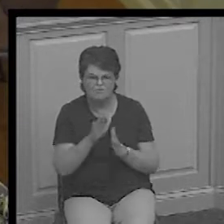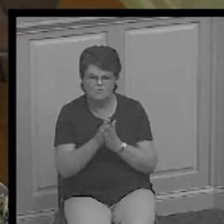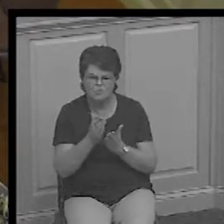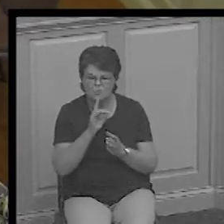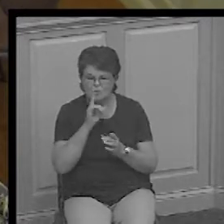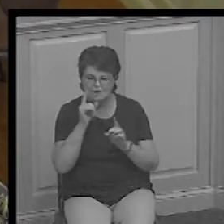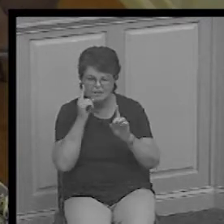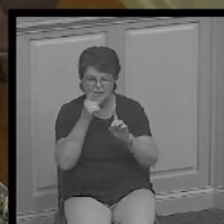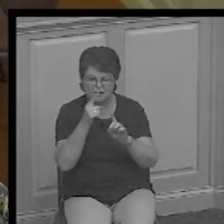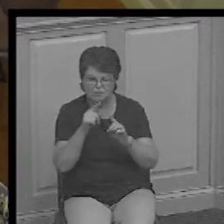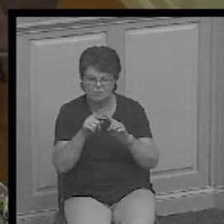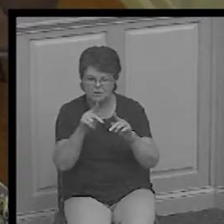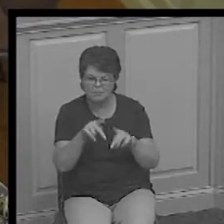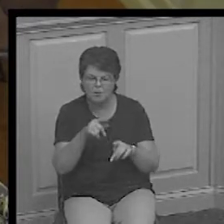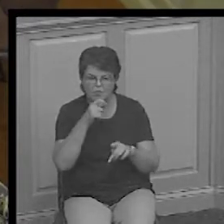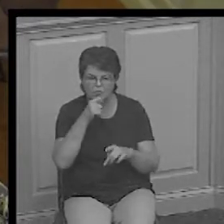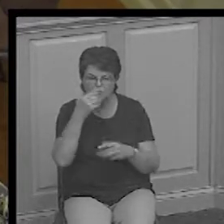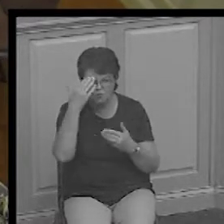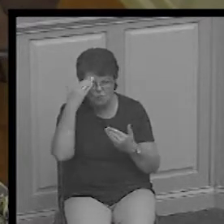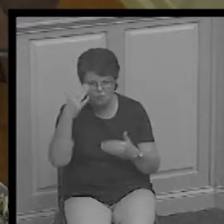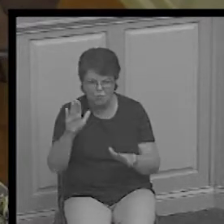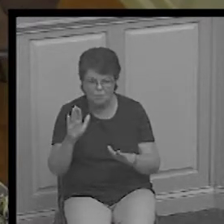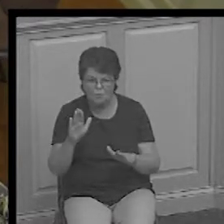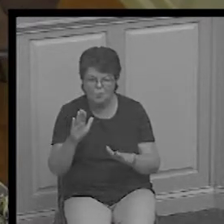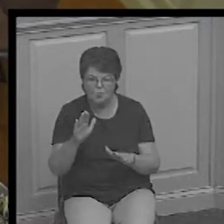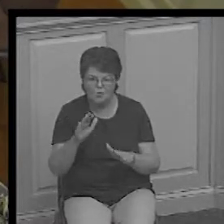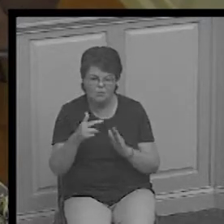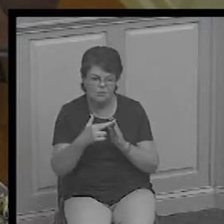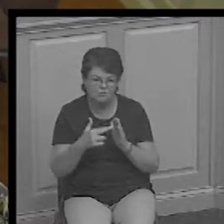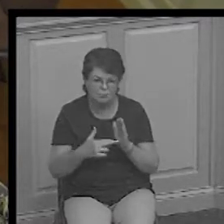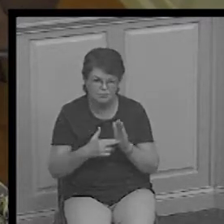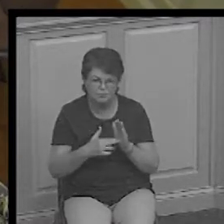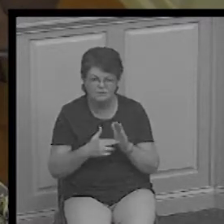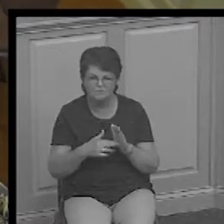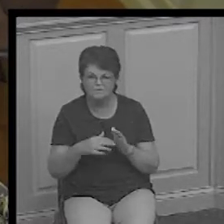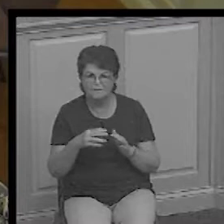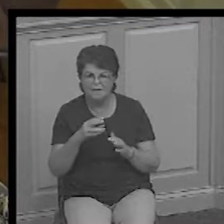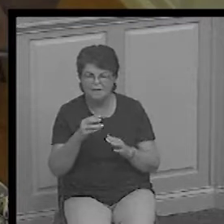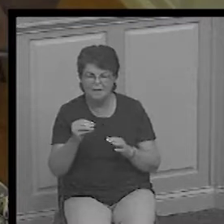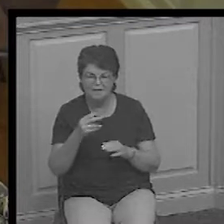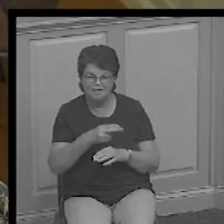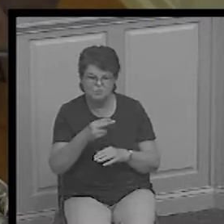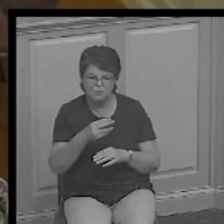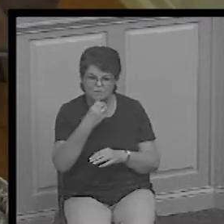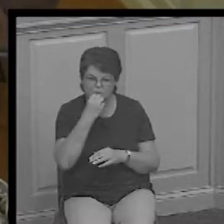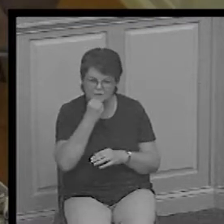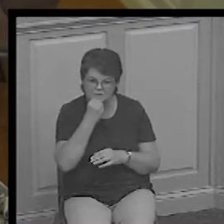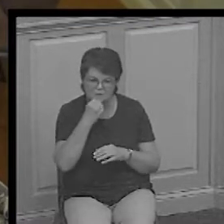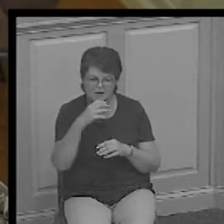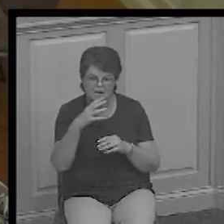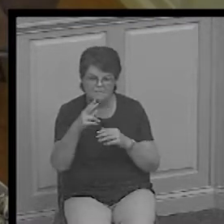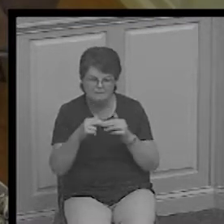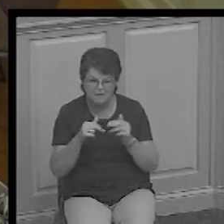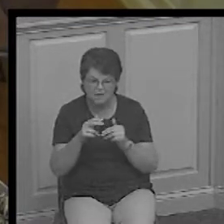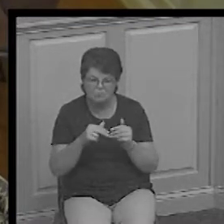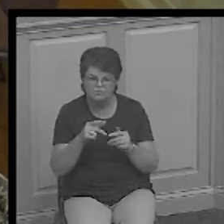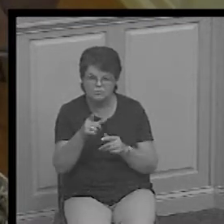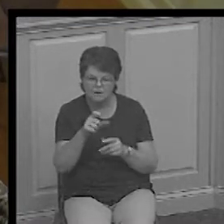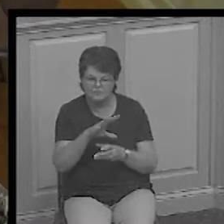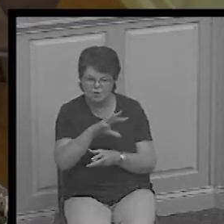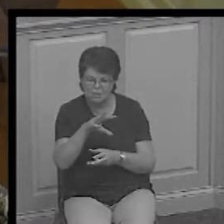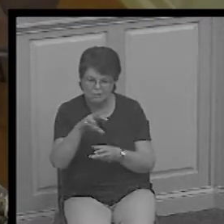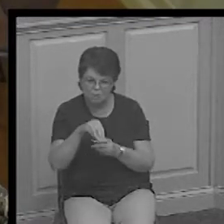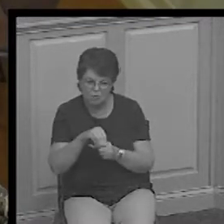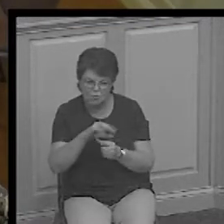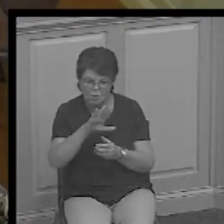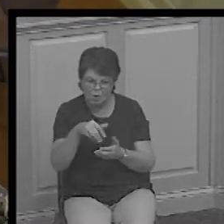the person that doesn't know regulations and historic preservation and buildings, and so you have to include all that so